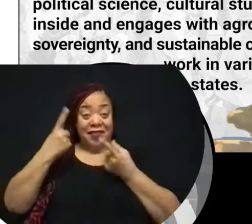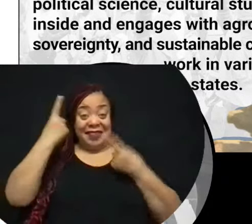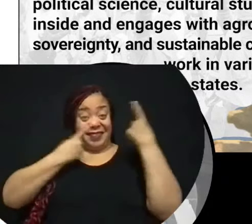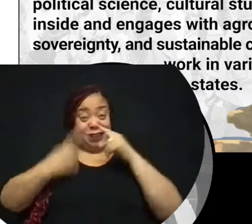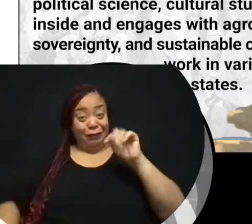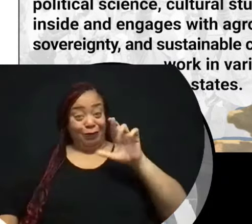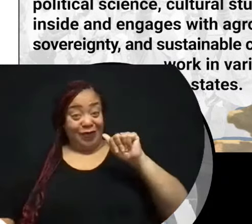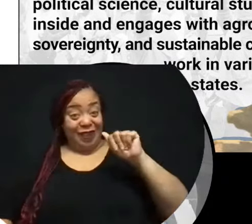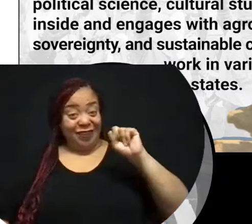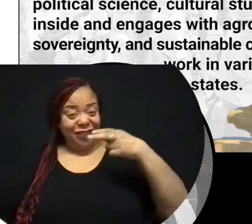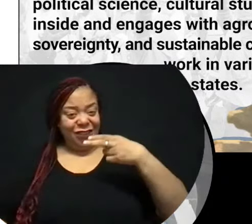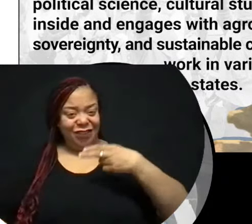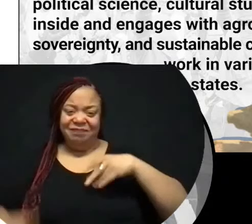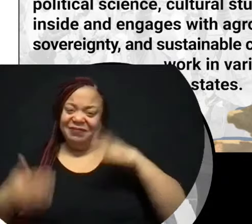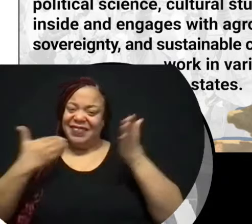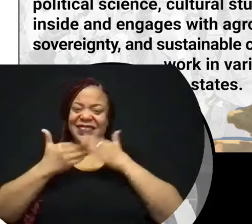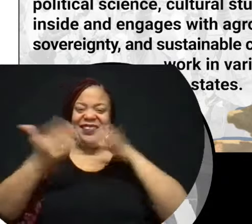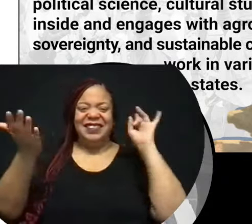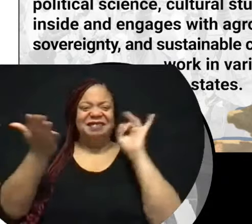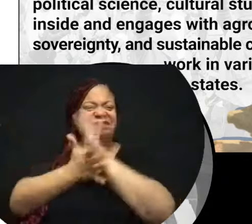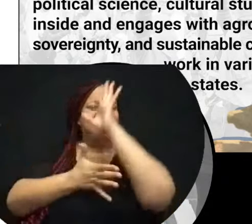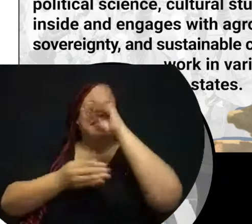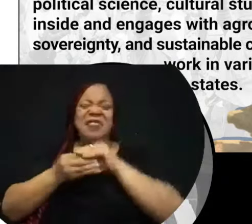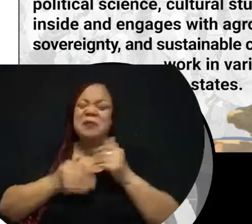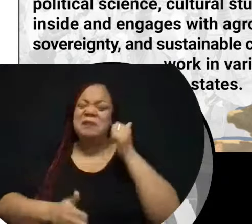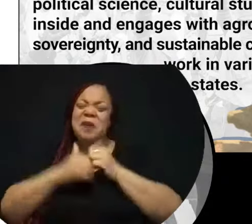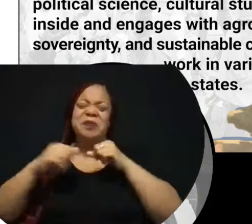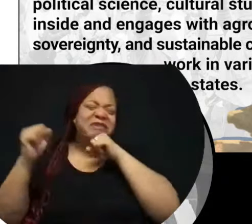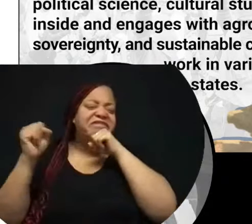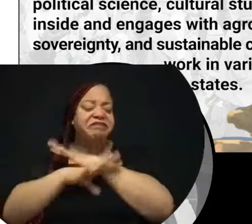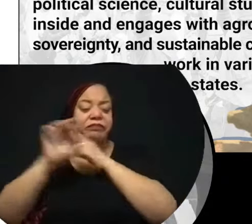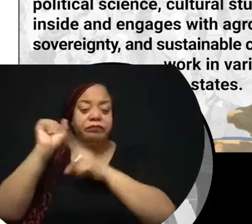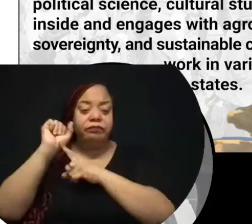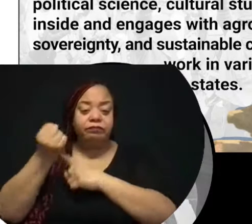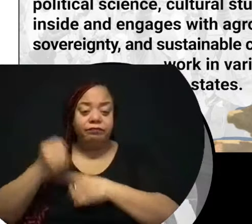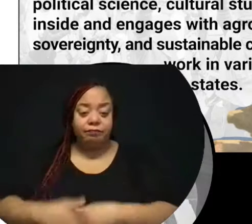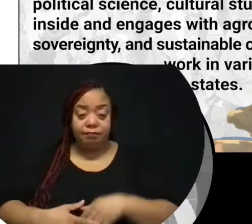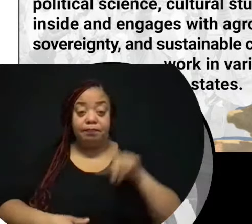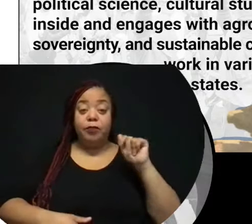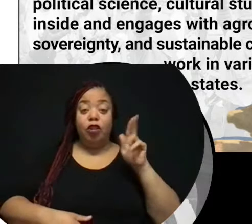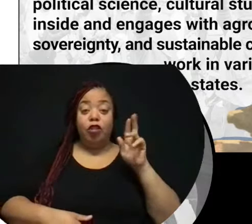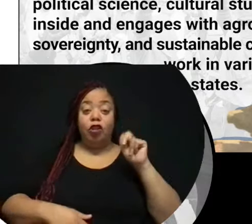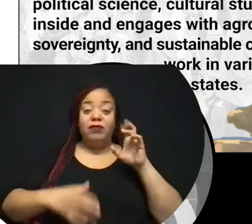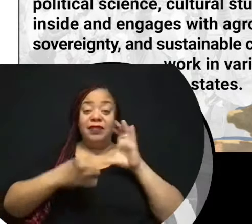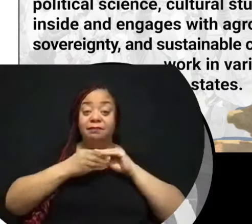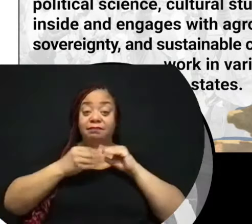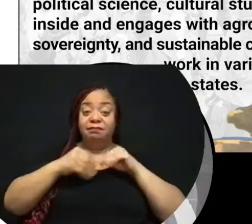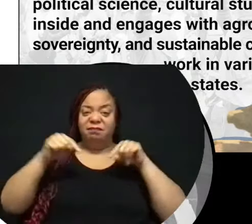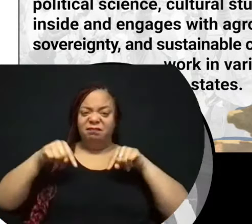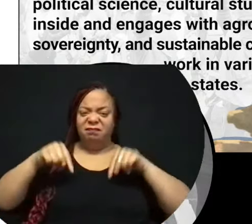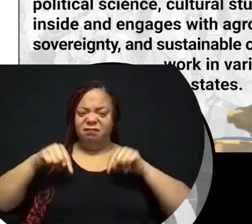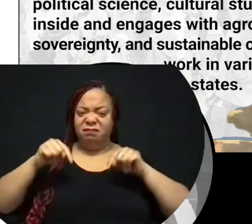that comes with it, a lot of us, fear that we won't make it home,